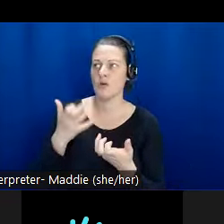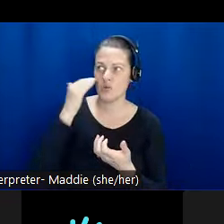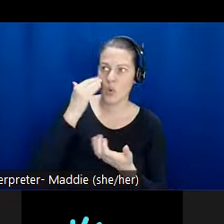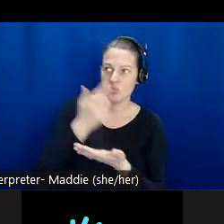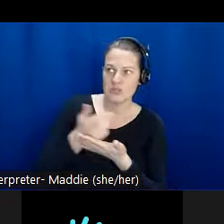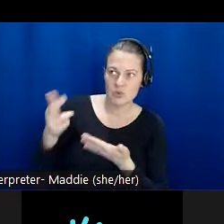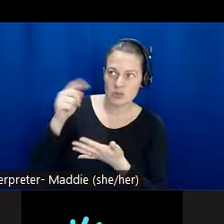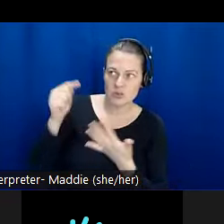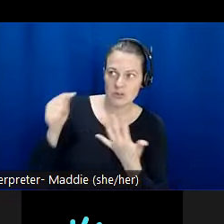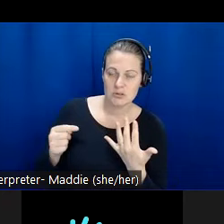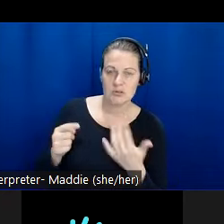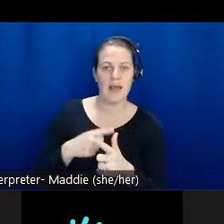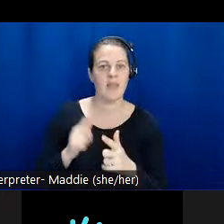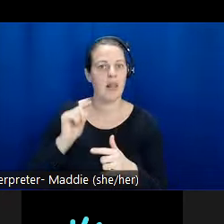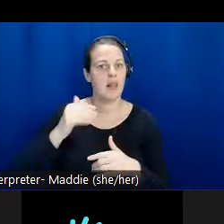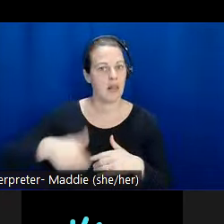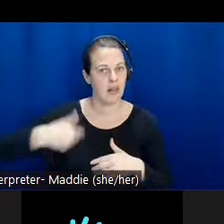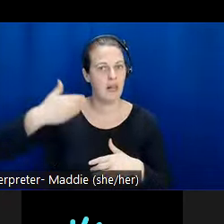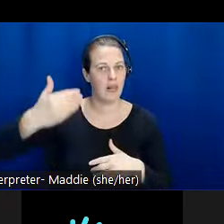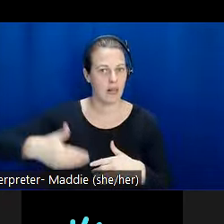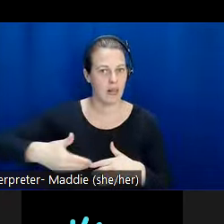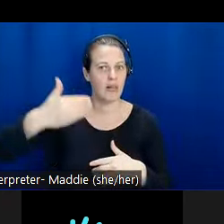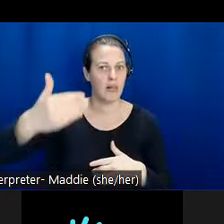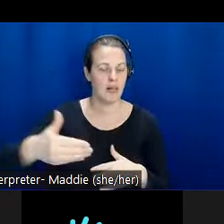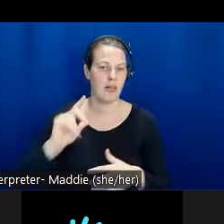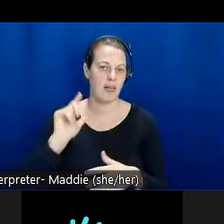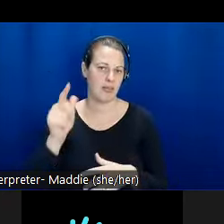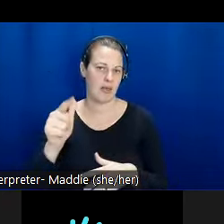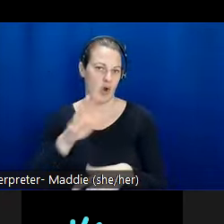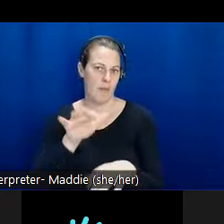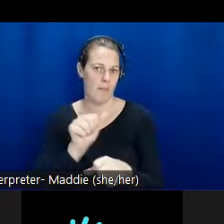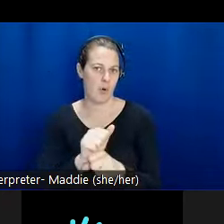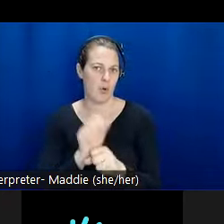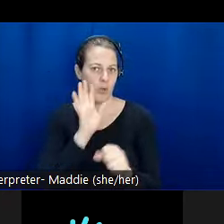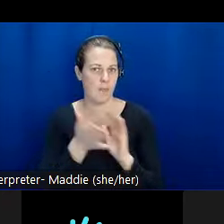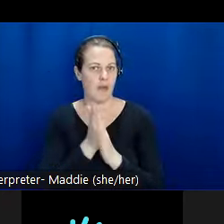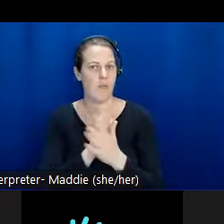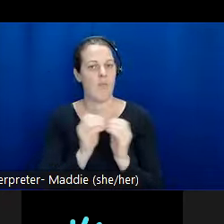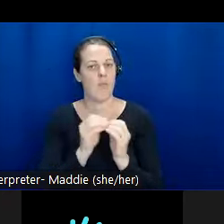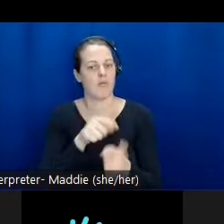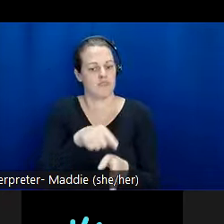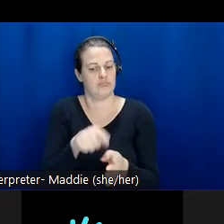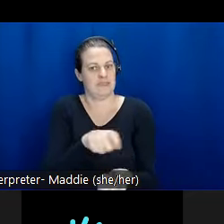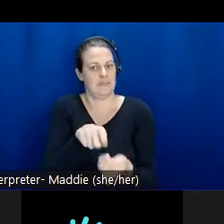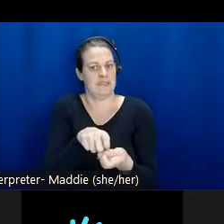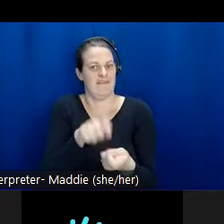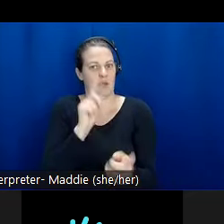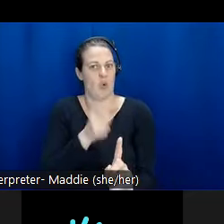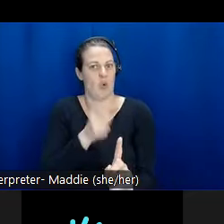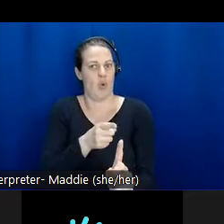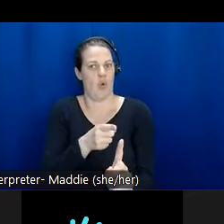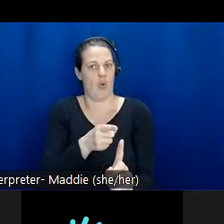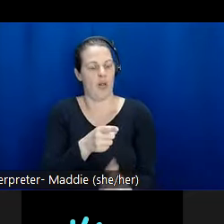we continue to see you regularly, goals will get more and more specific. So they can be as specific as there's